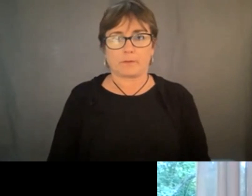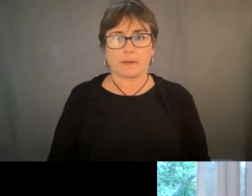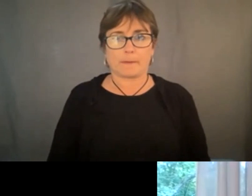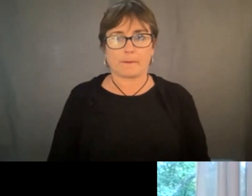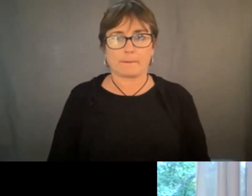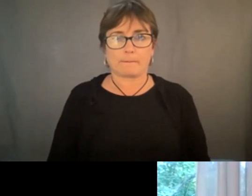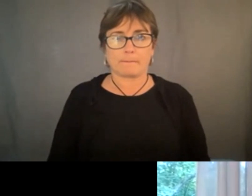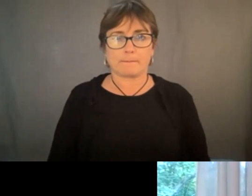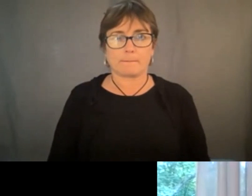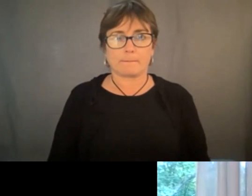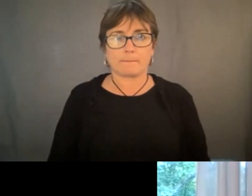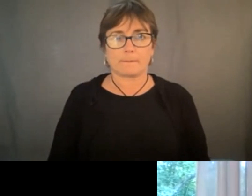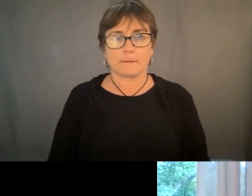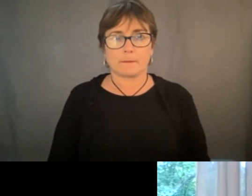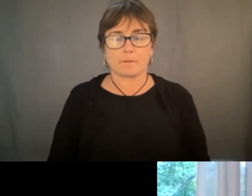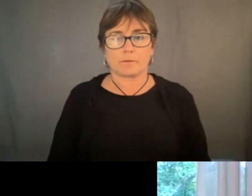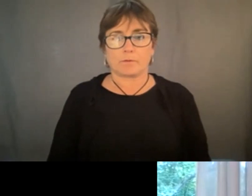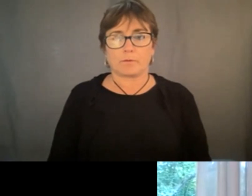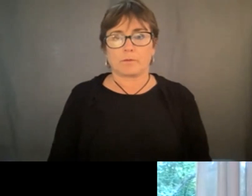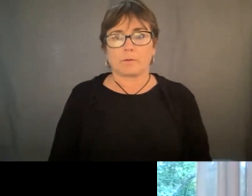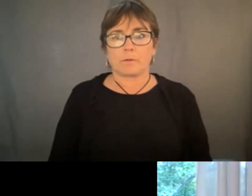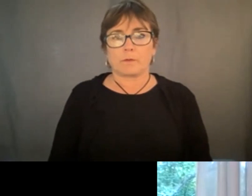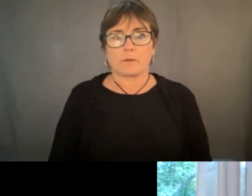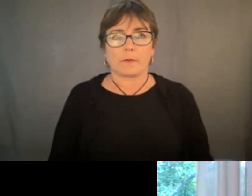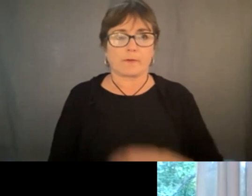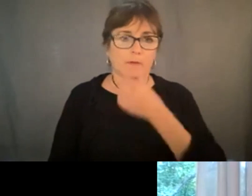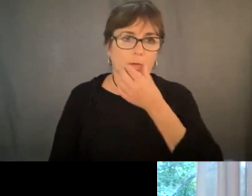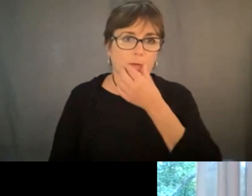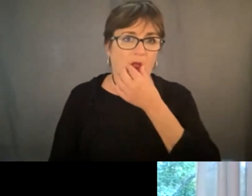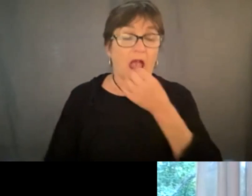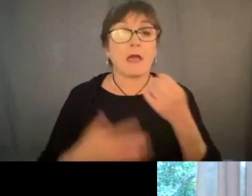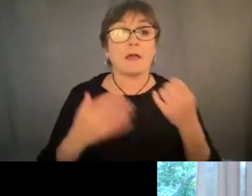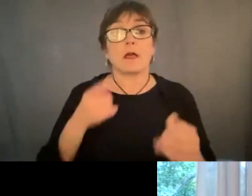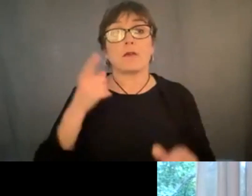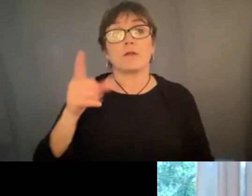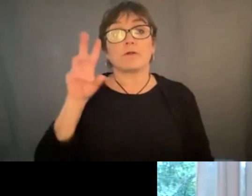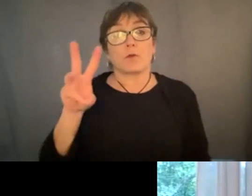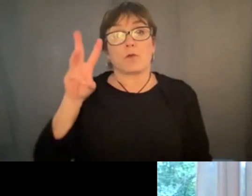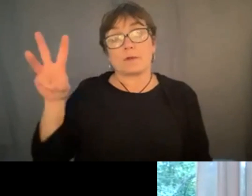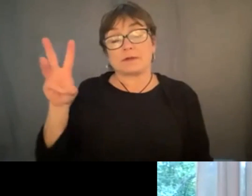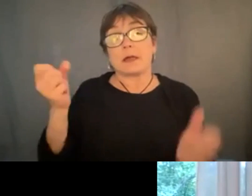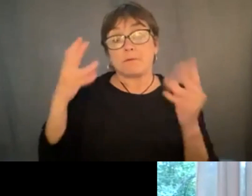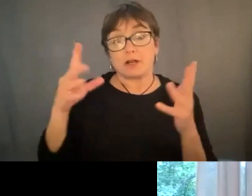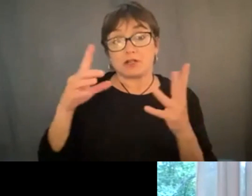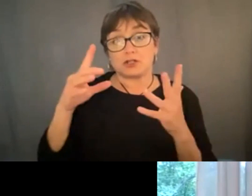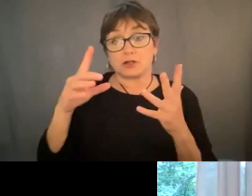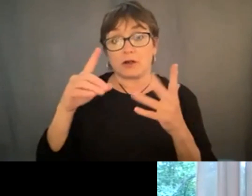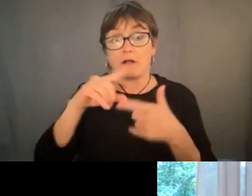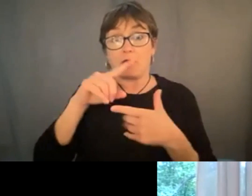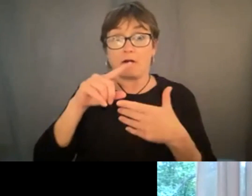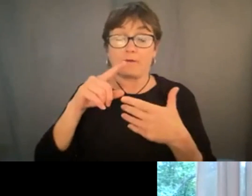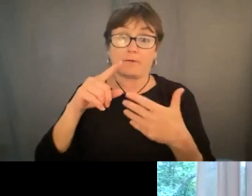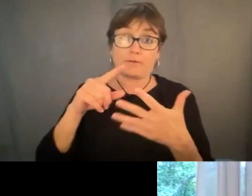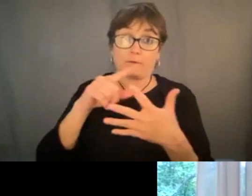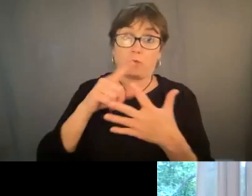But a lot of the stuff that's on here is information or requests that you all had requested, that